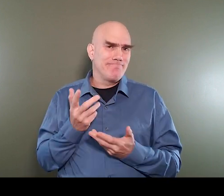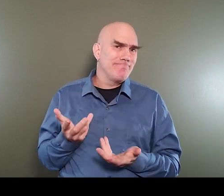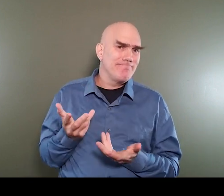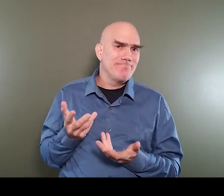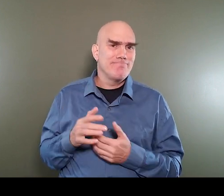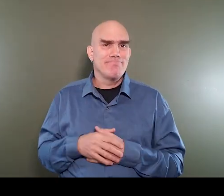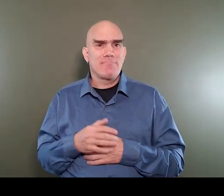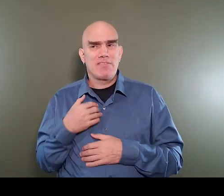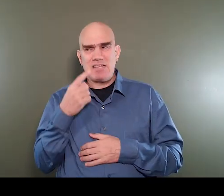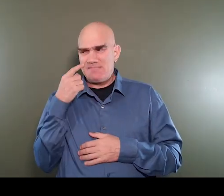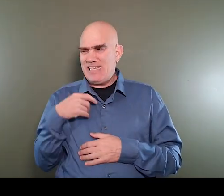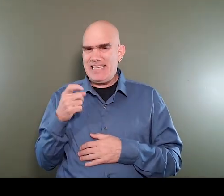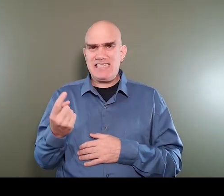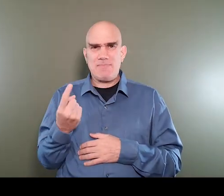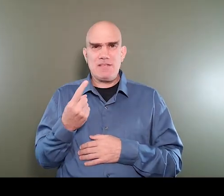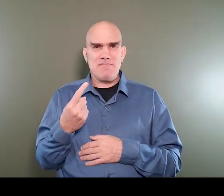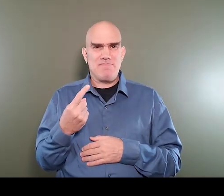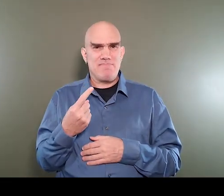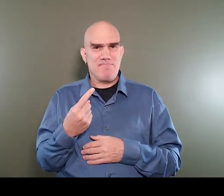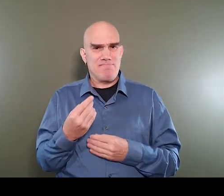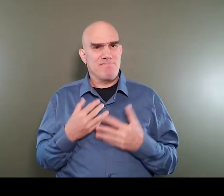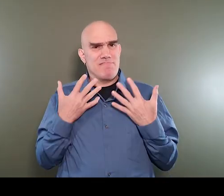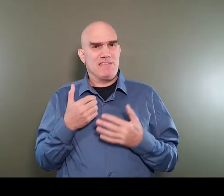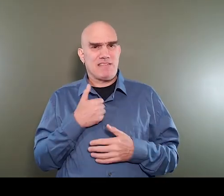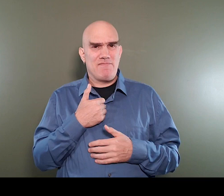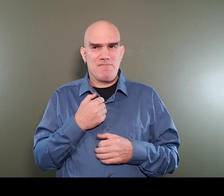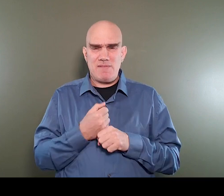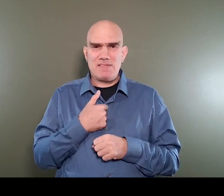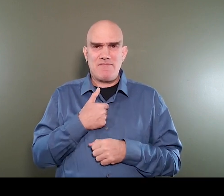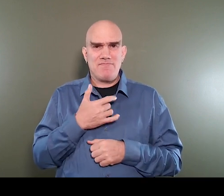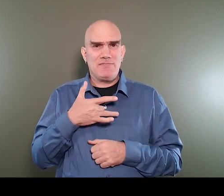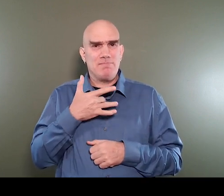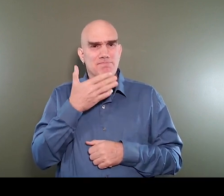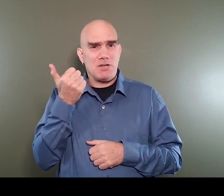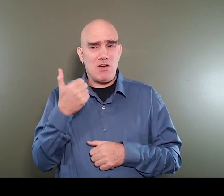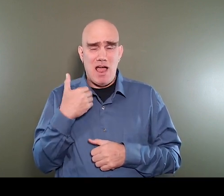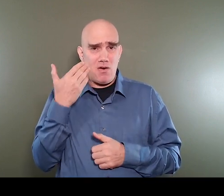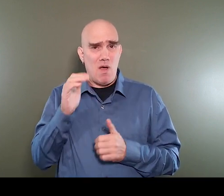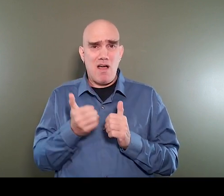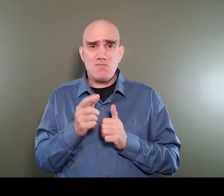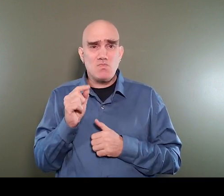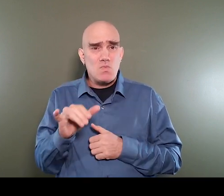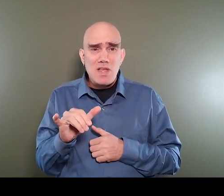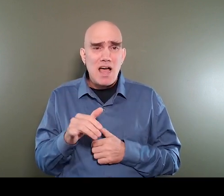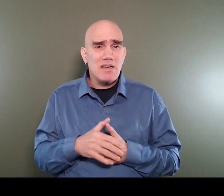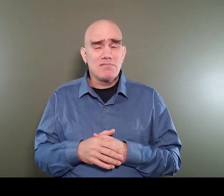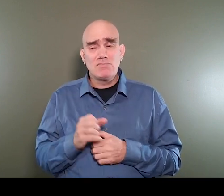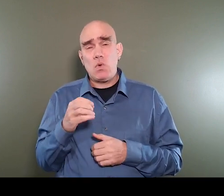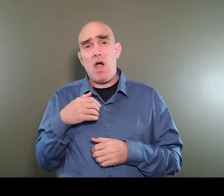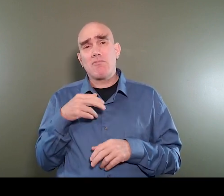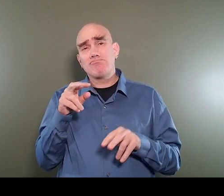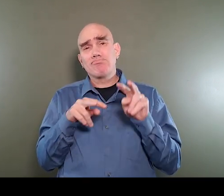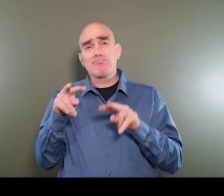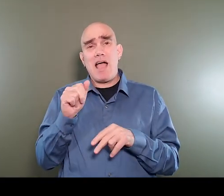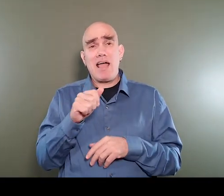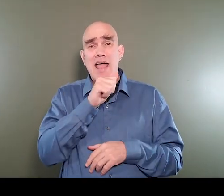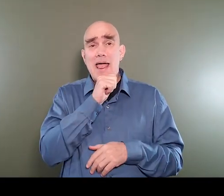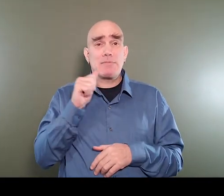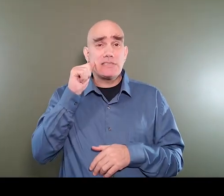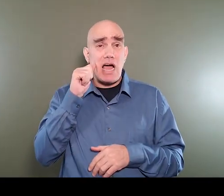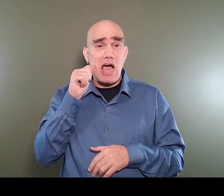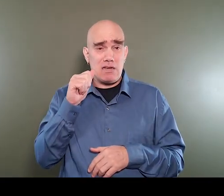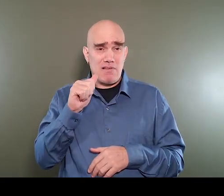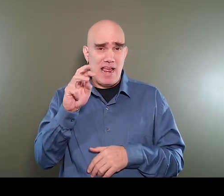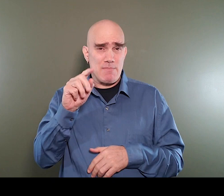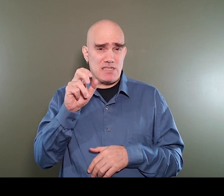lonesome. And I thought, I need something to make myself feel better, and I don't know how to do that. And so I was looking at